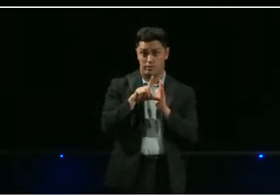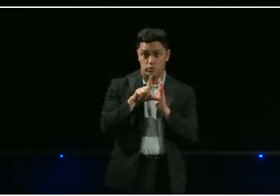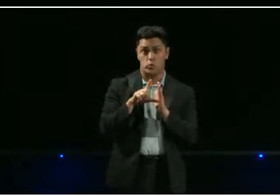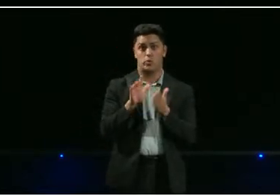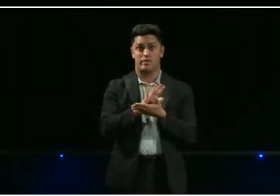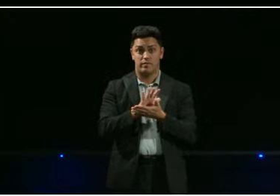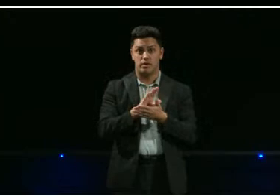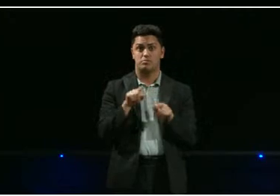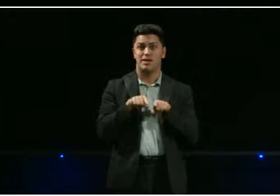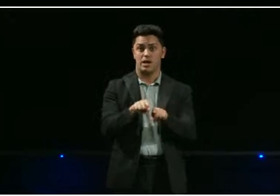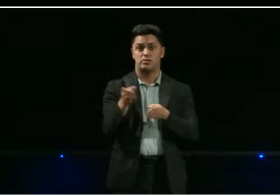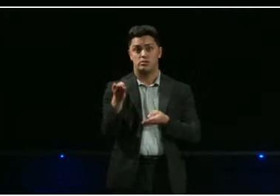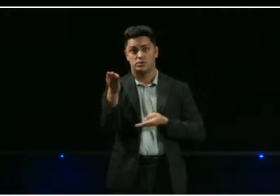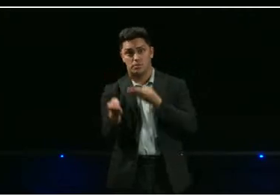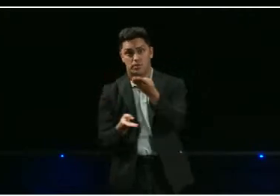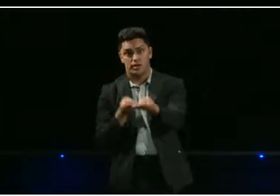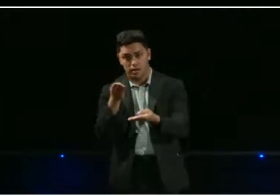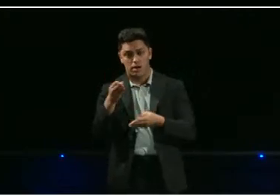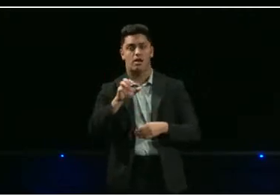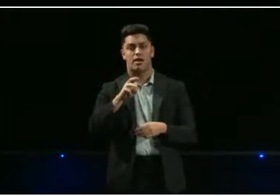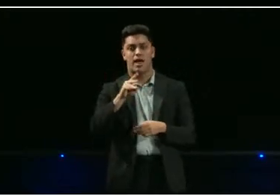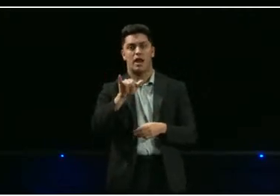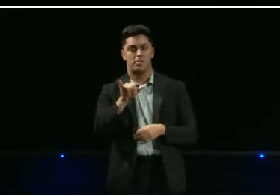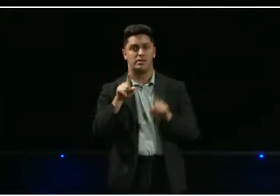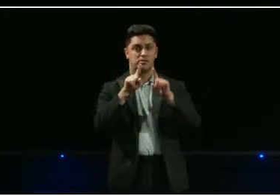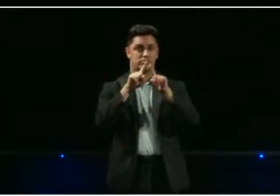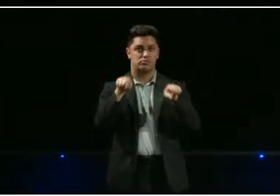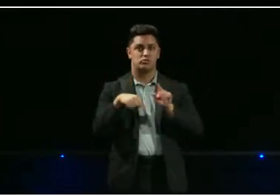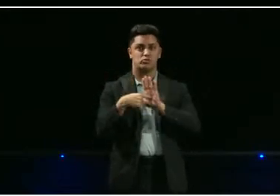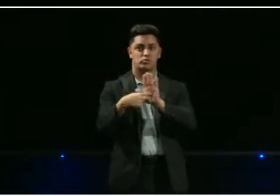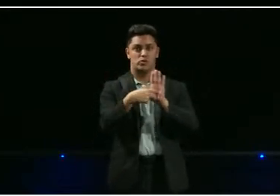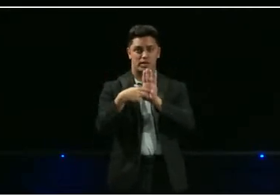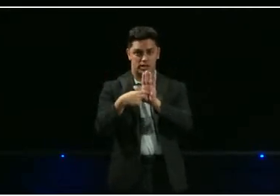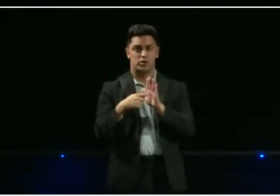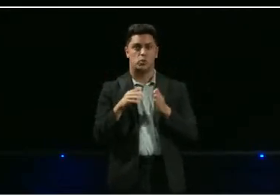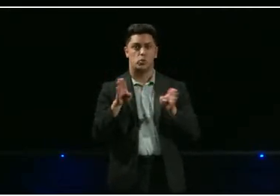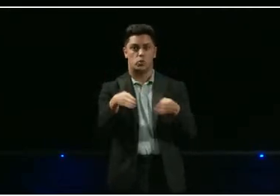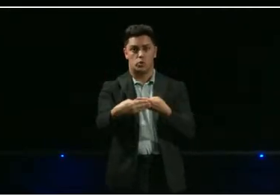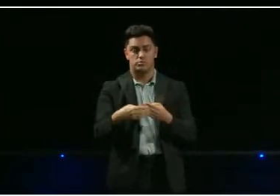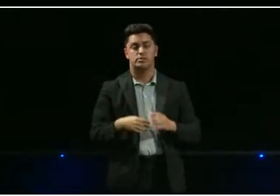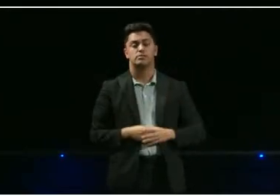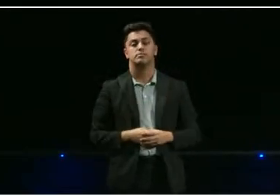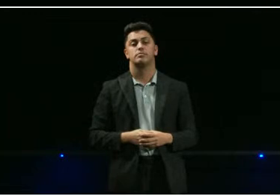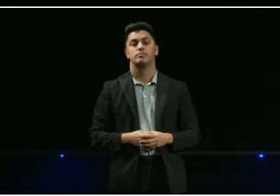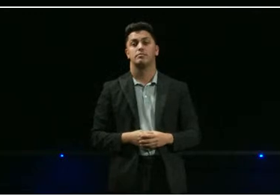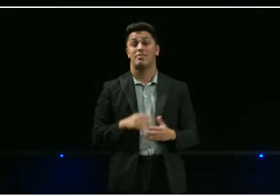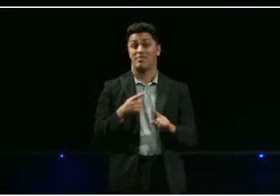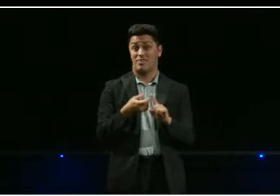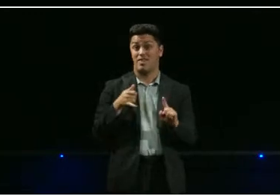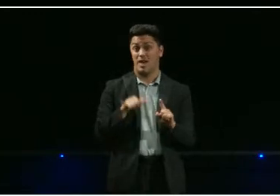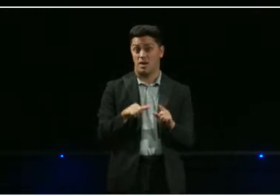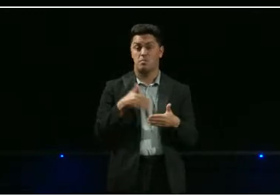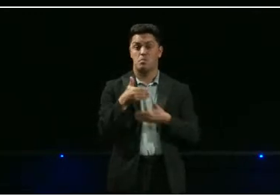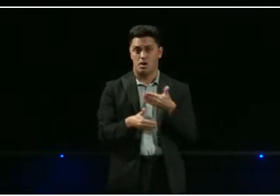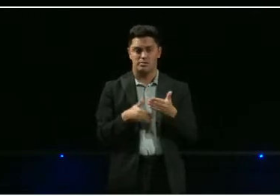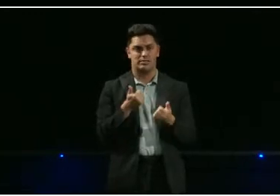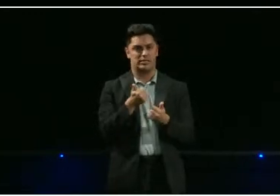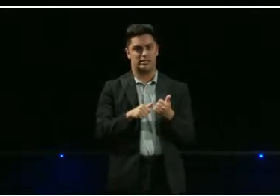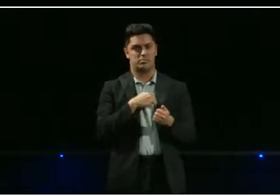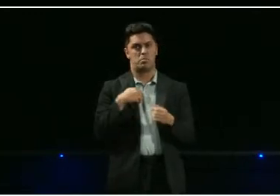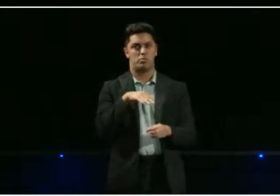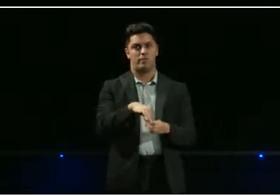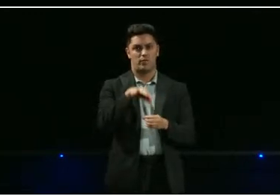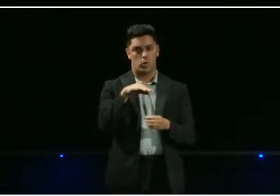as the films are submitted on our Academy screening room and at screenings, et cetera. From that process, each of the members then vote to determine